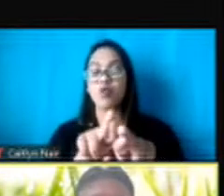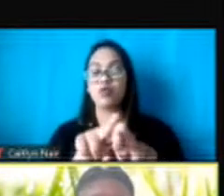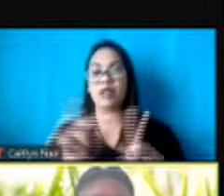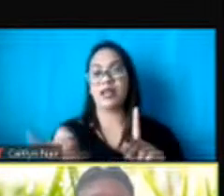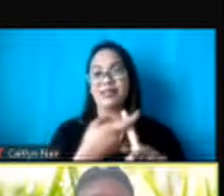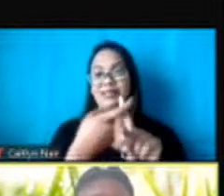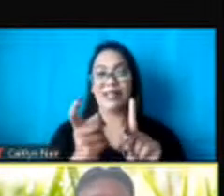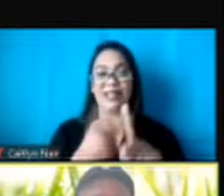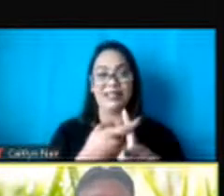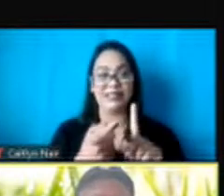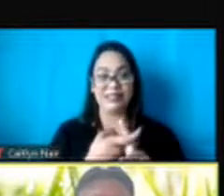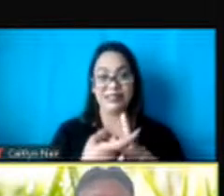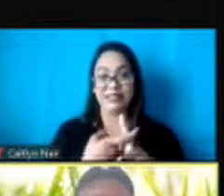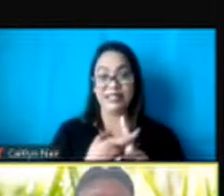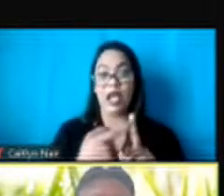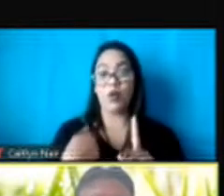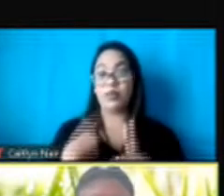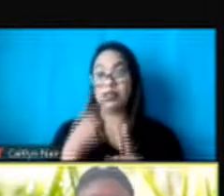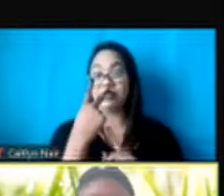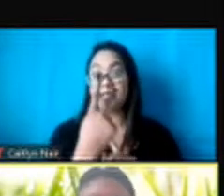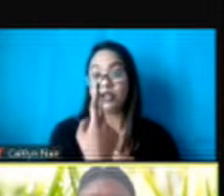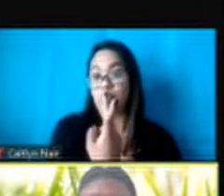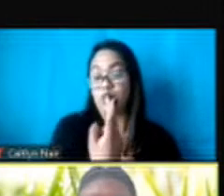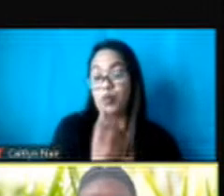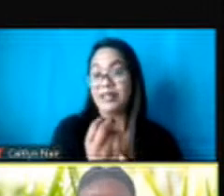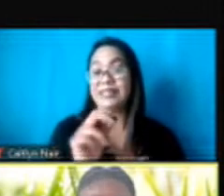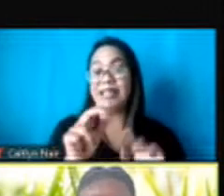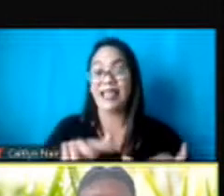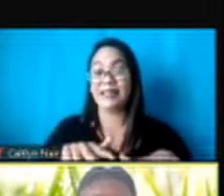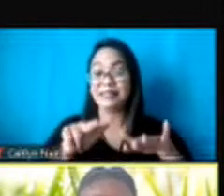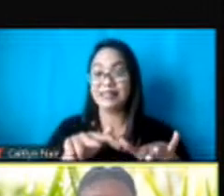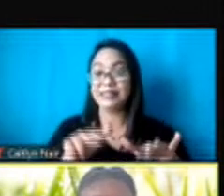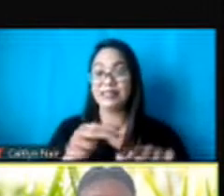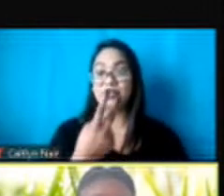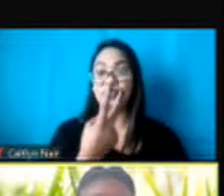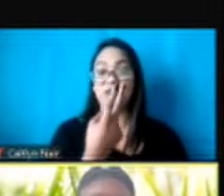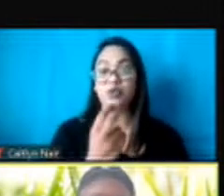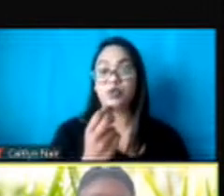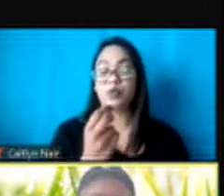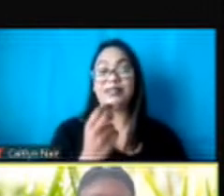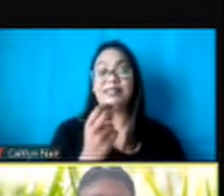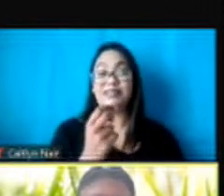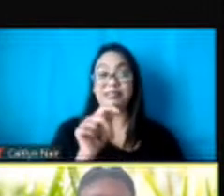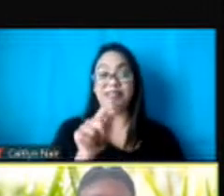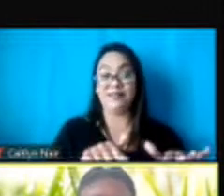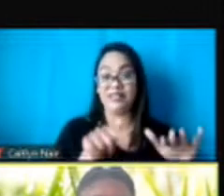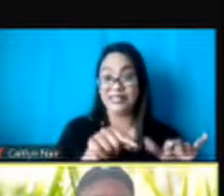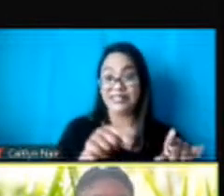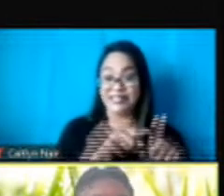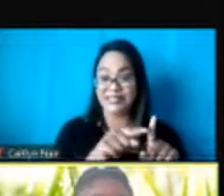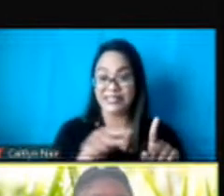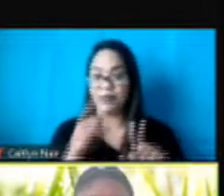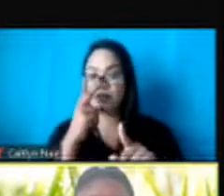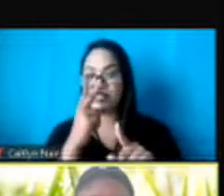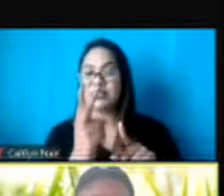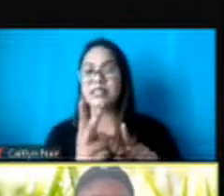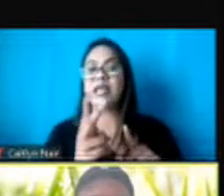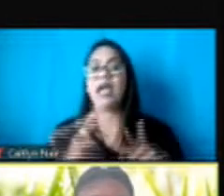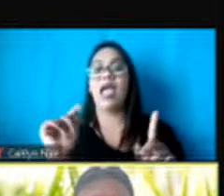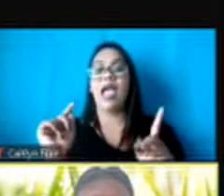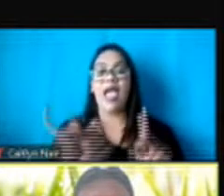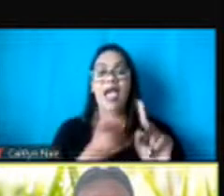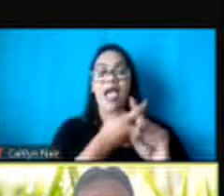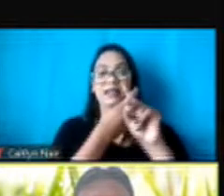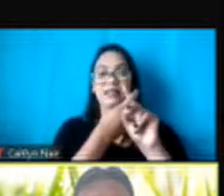and 2018 at the cost per patient for ICU care for motor vehicle crashes,